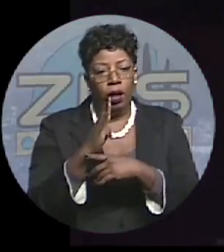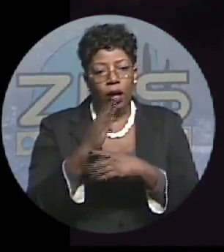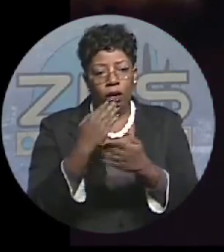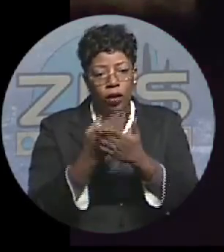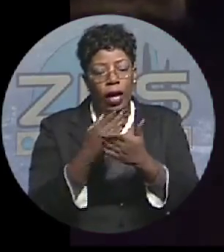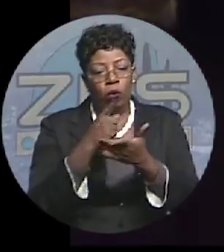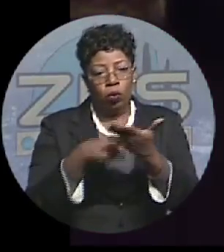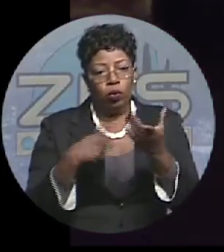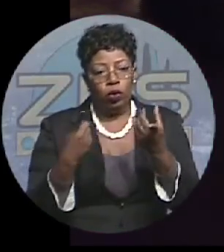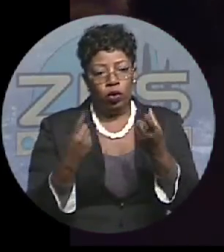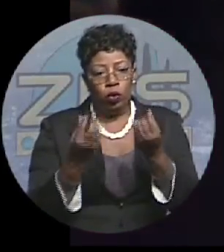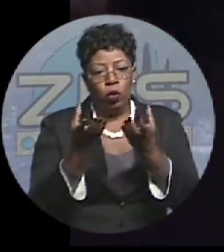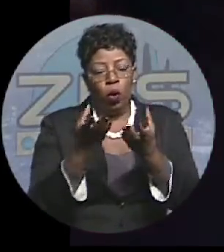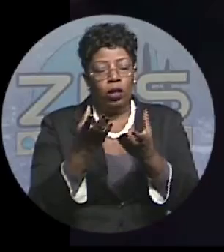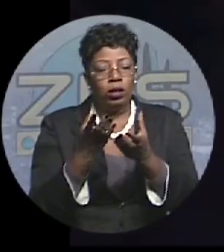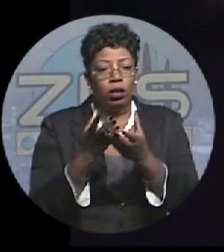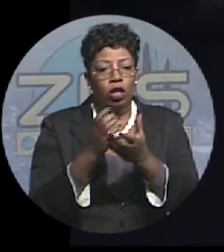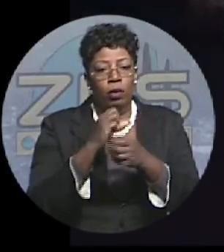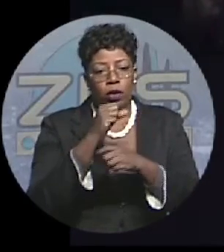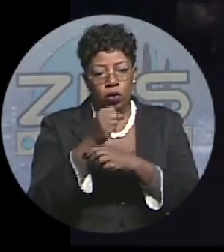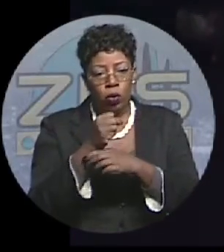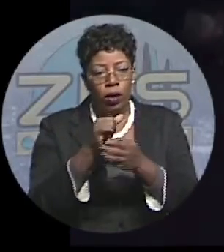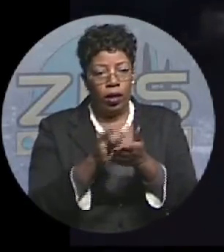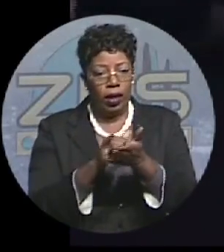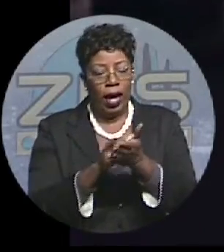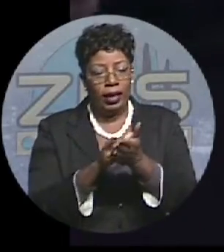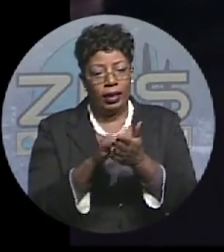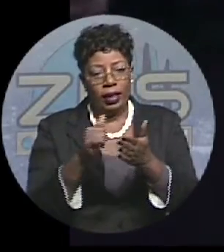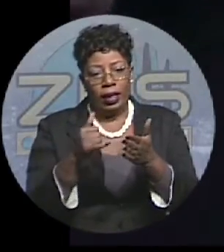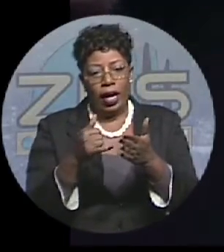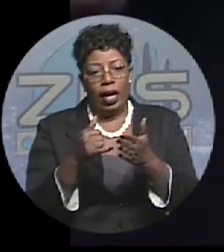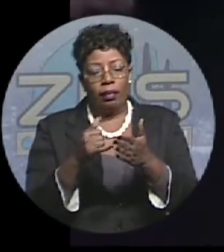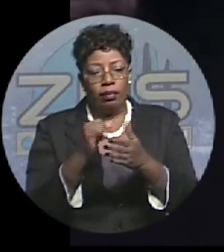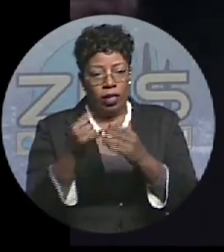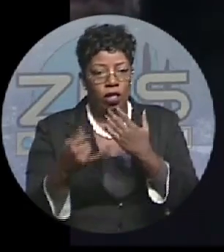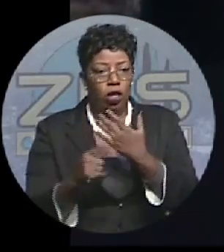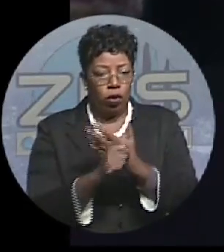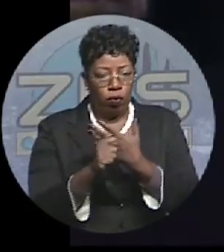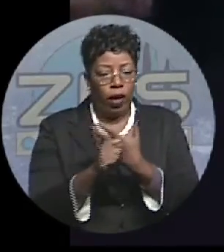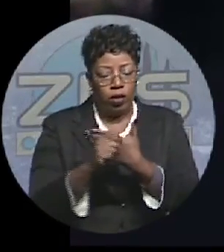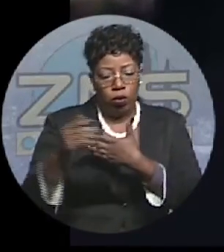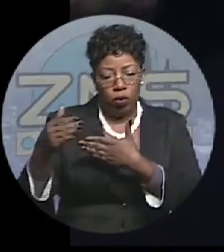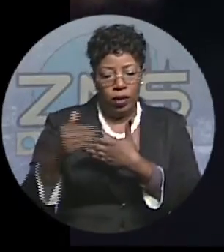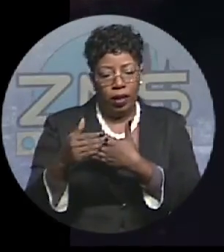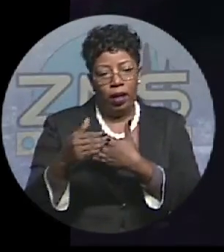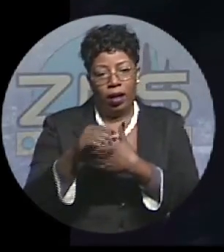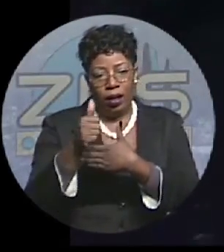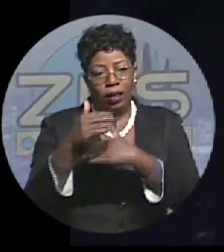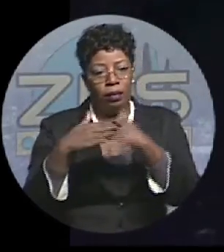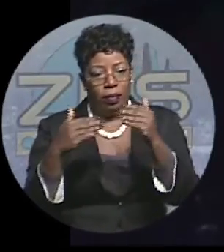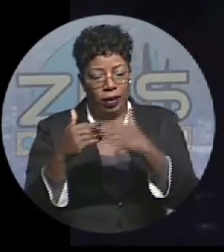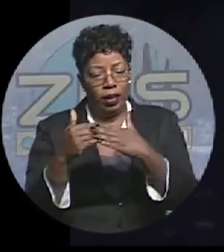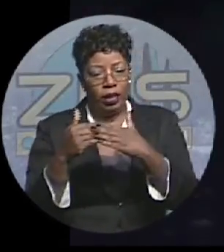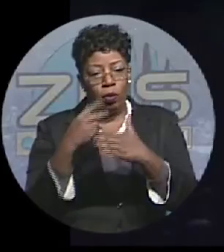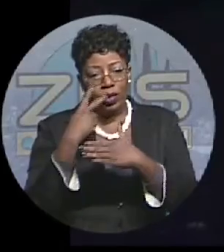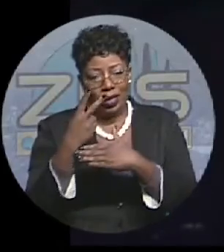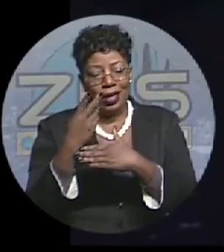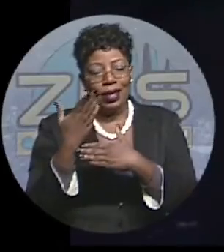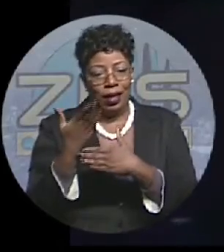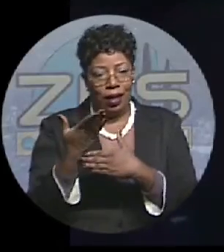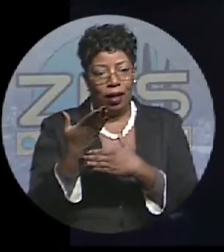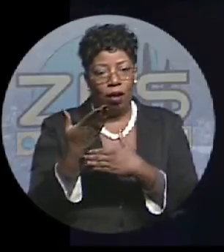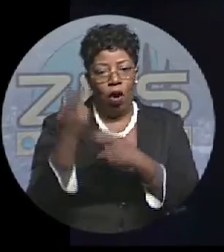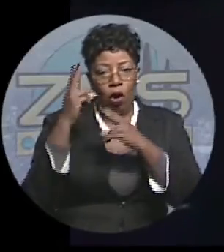do. We want to do that because there is a threat to nearby facilities, as we've seen here at Hawkins